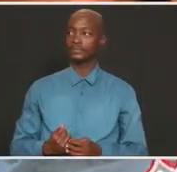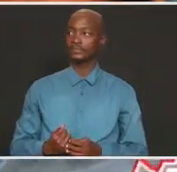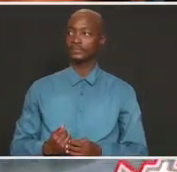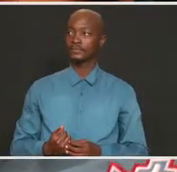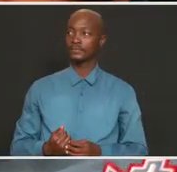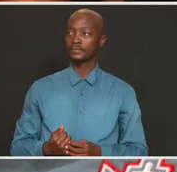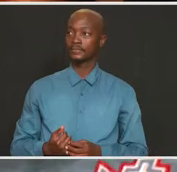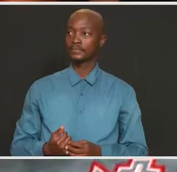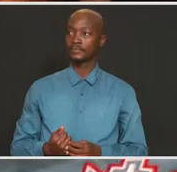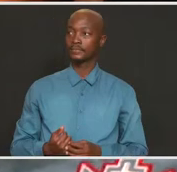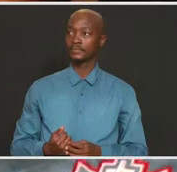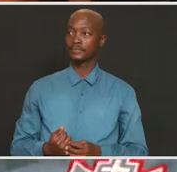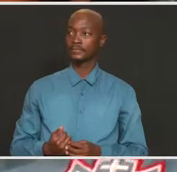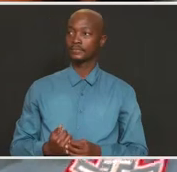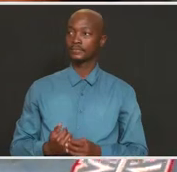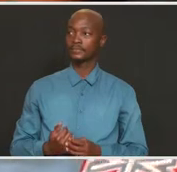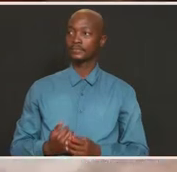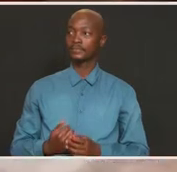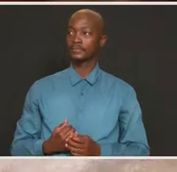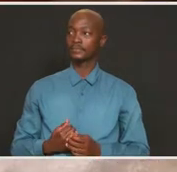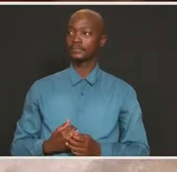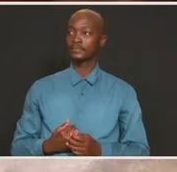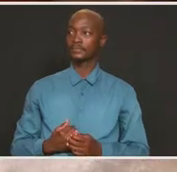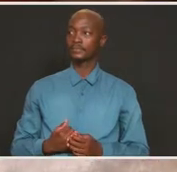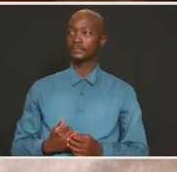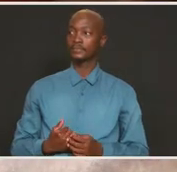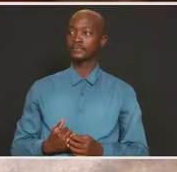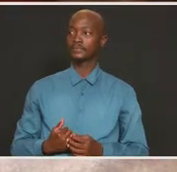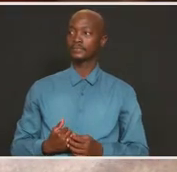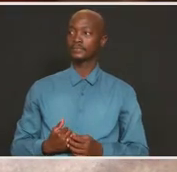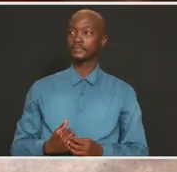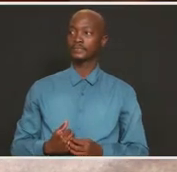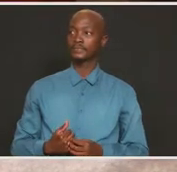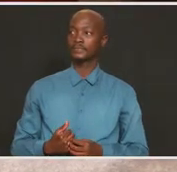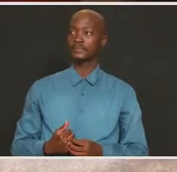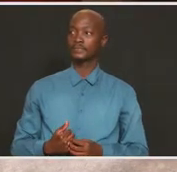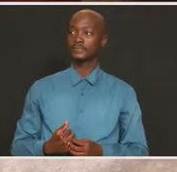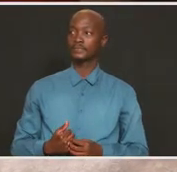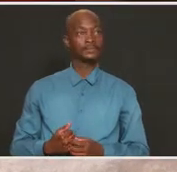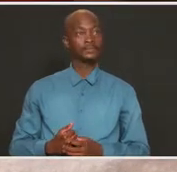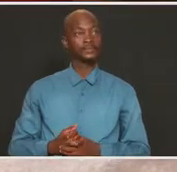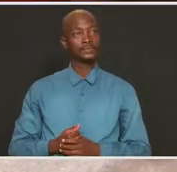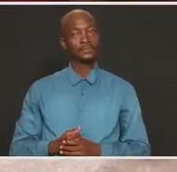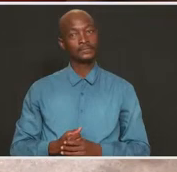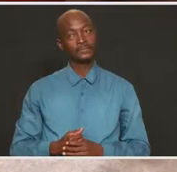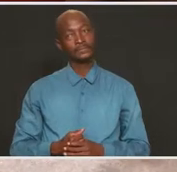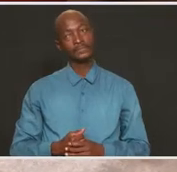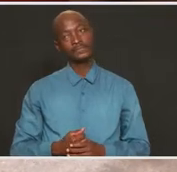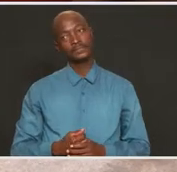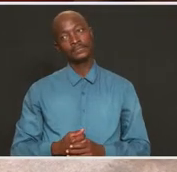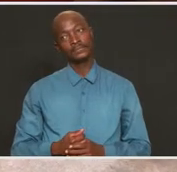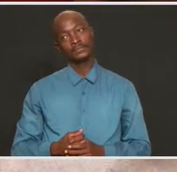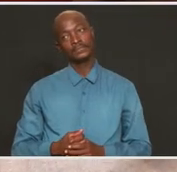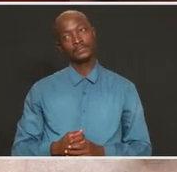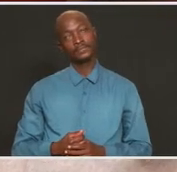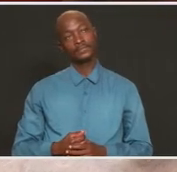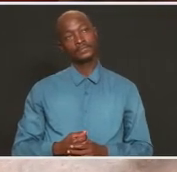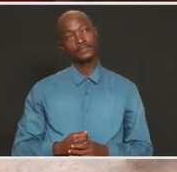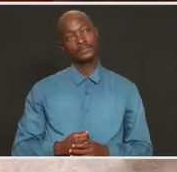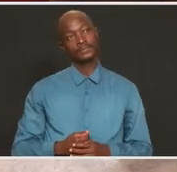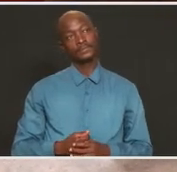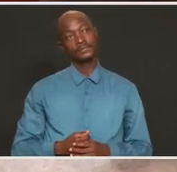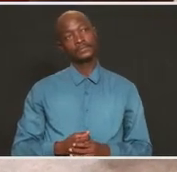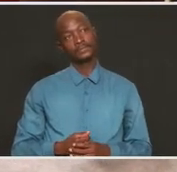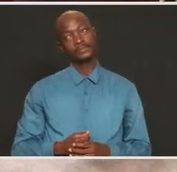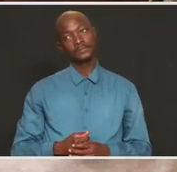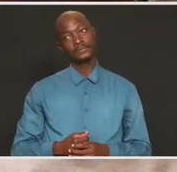about no brown jacket next to you house yeah this side number one no no it's fine number one is